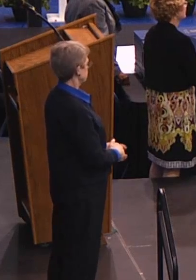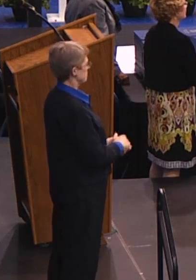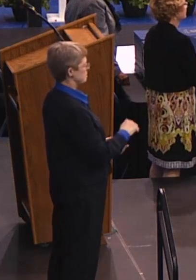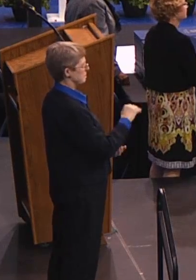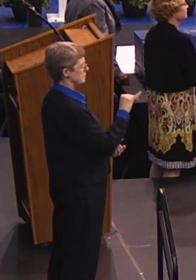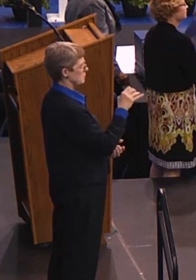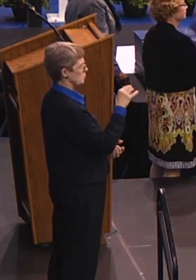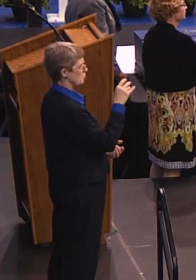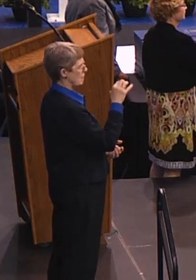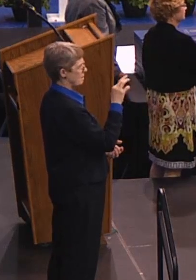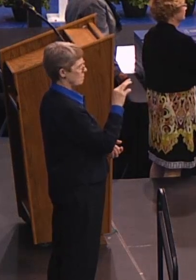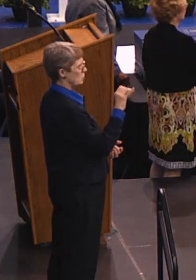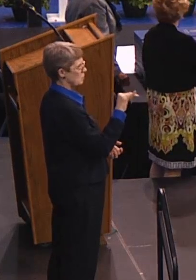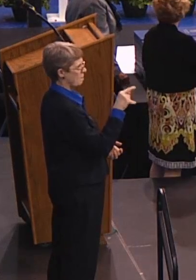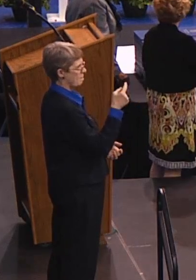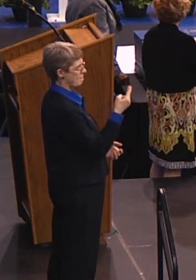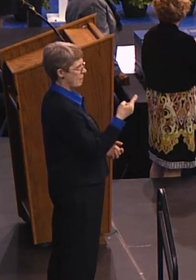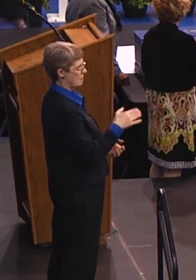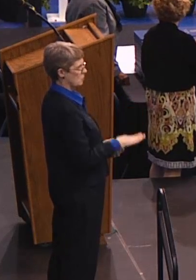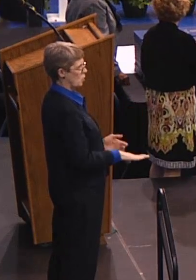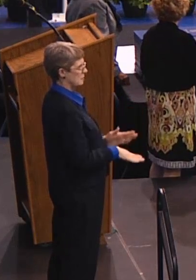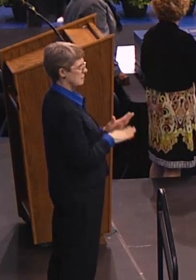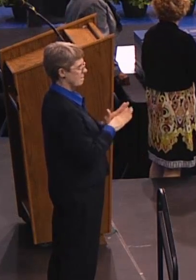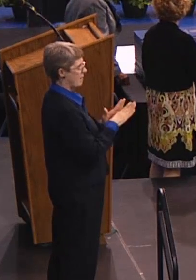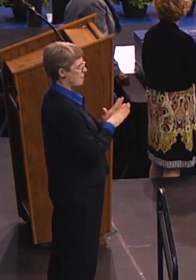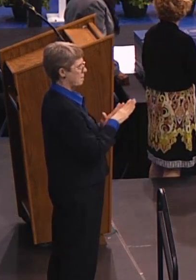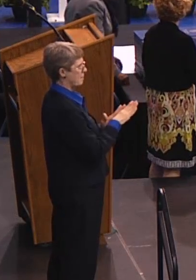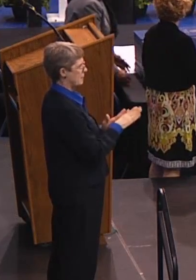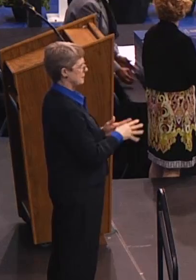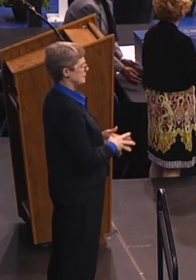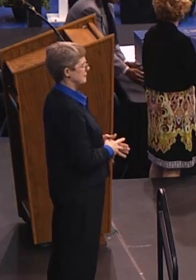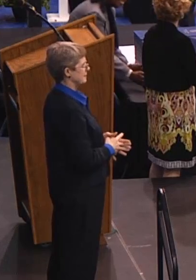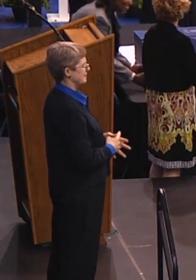Jennifer Louise Smith, Child Development.